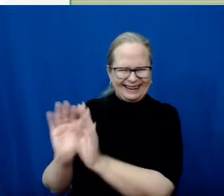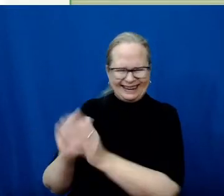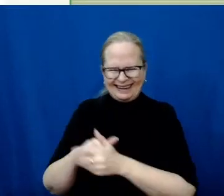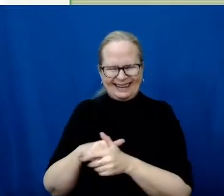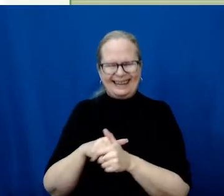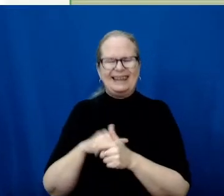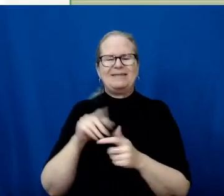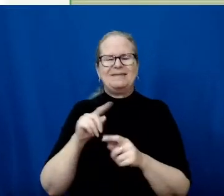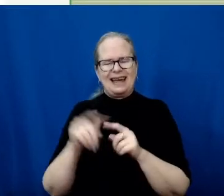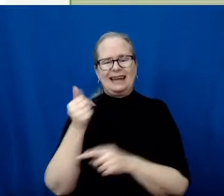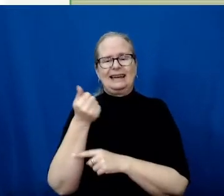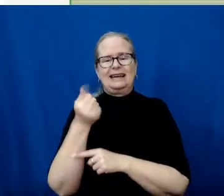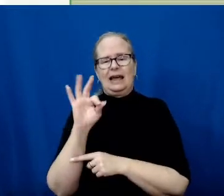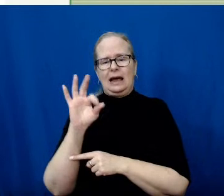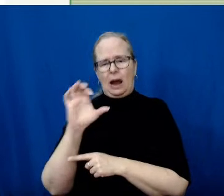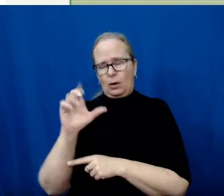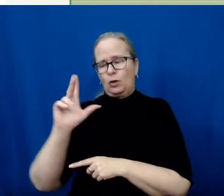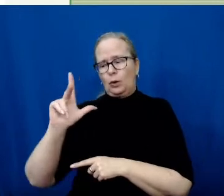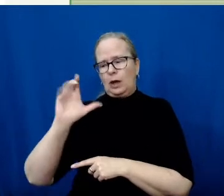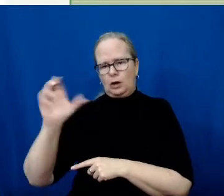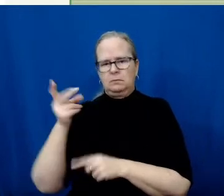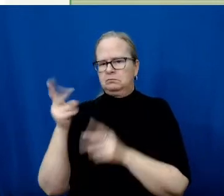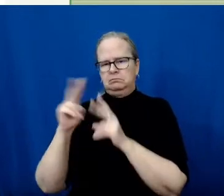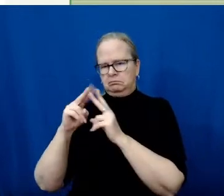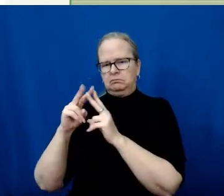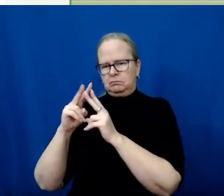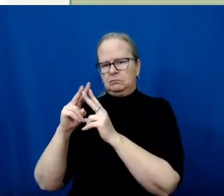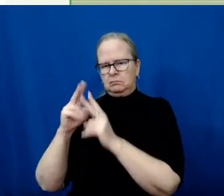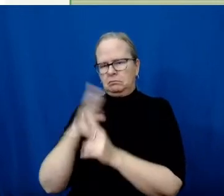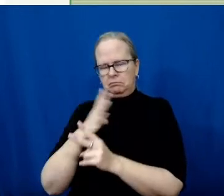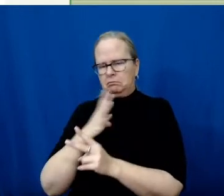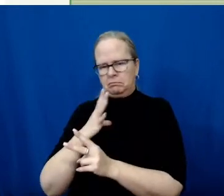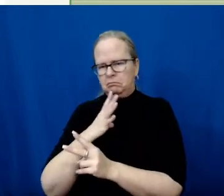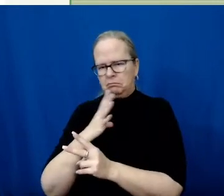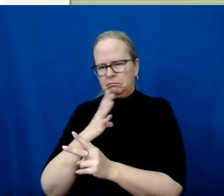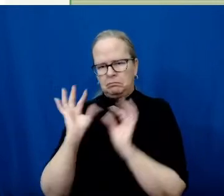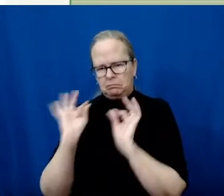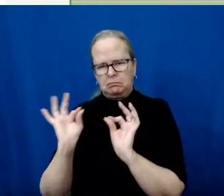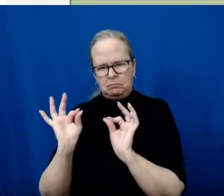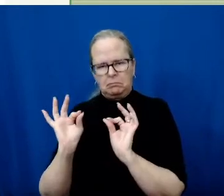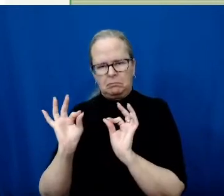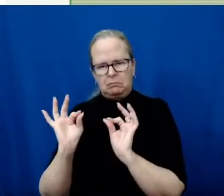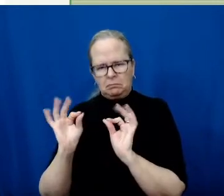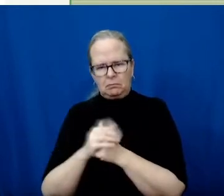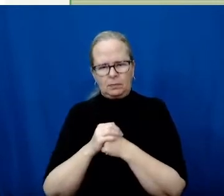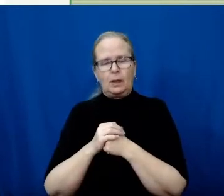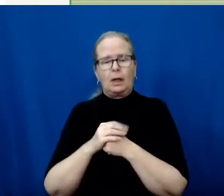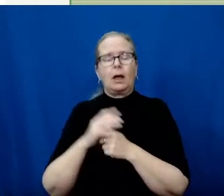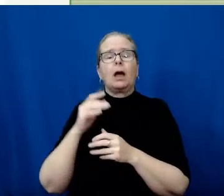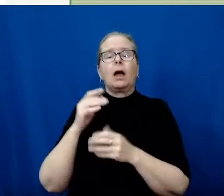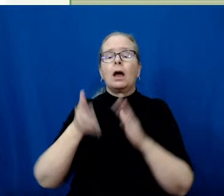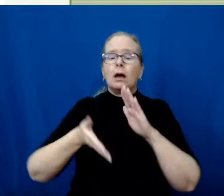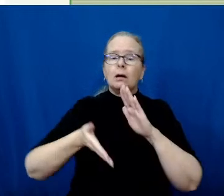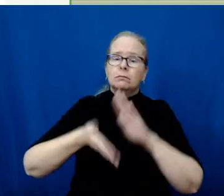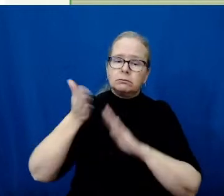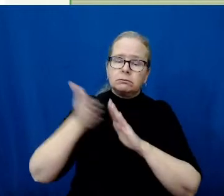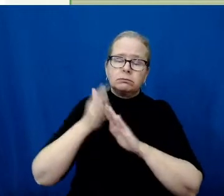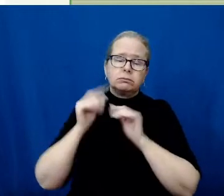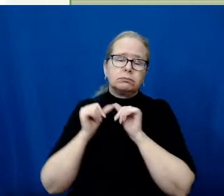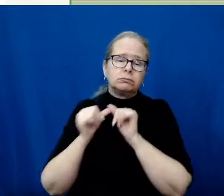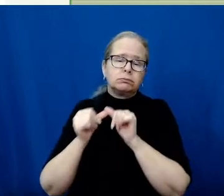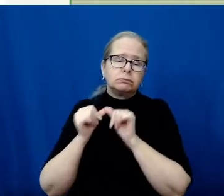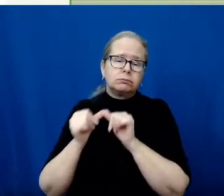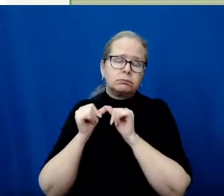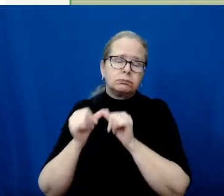room. And you're going to run these things all the time, 24 hours. As long as the bathroom fan is running, this fan should be on, and the open window should be